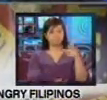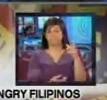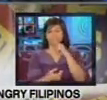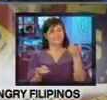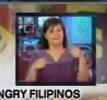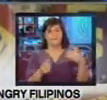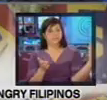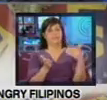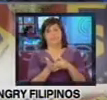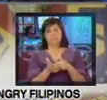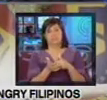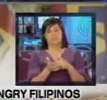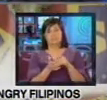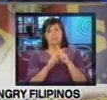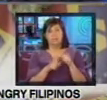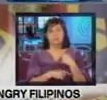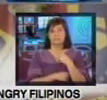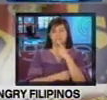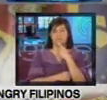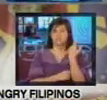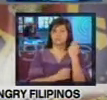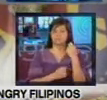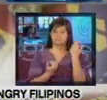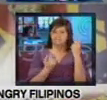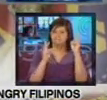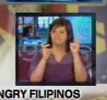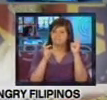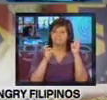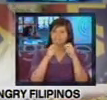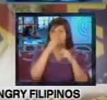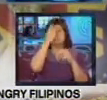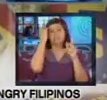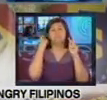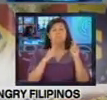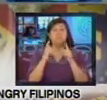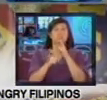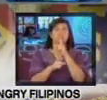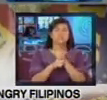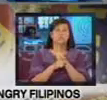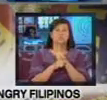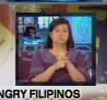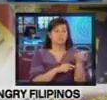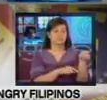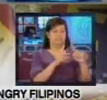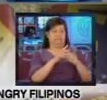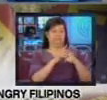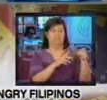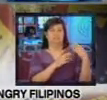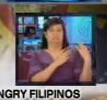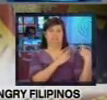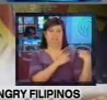happen again. Mm. But he has stopped short of calling people who actually are the source of this corrupt